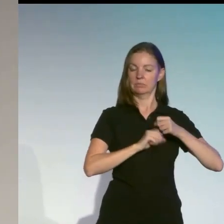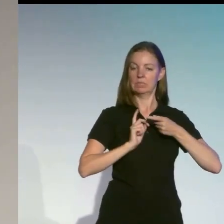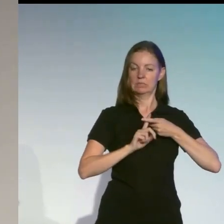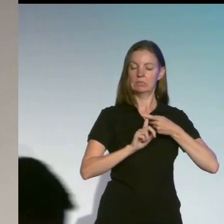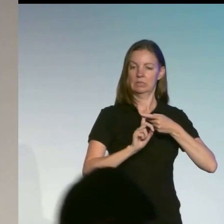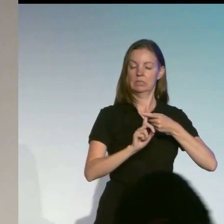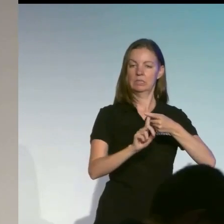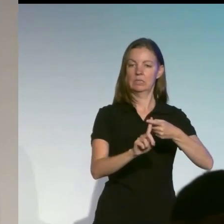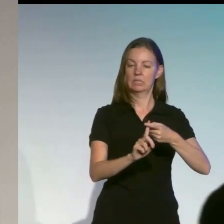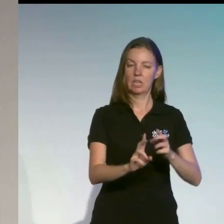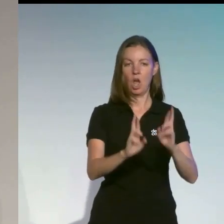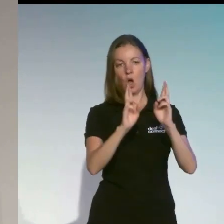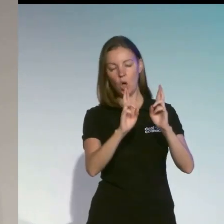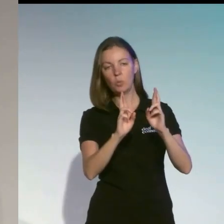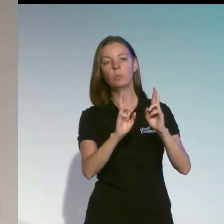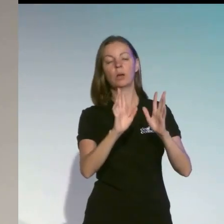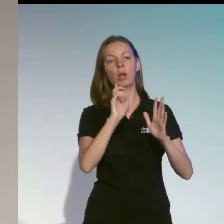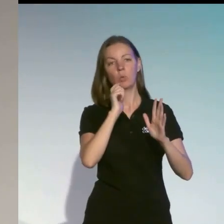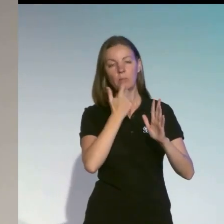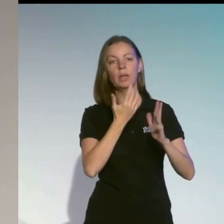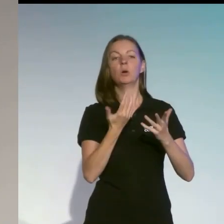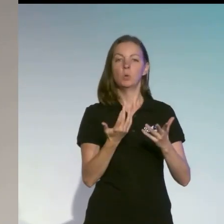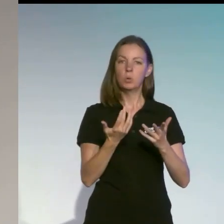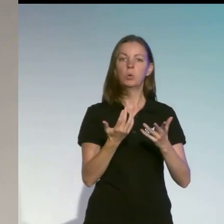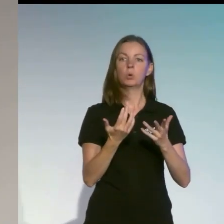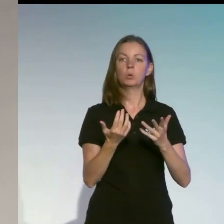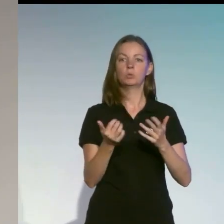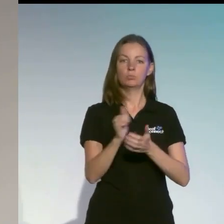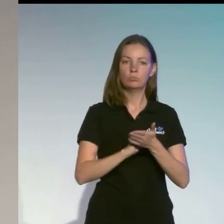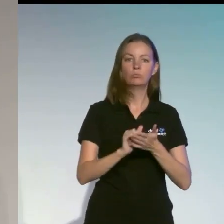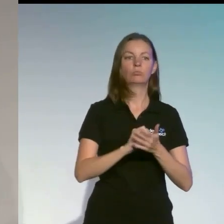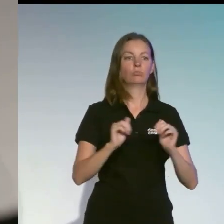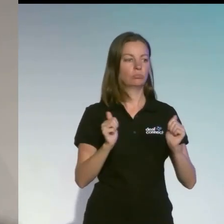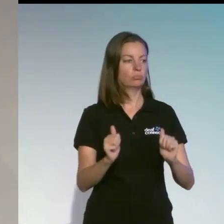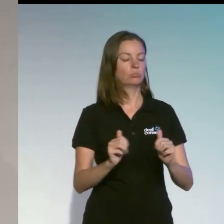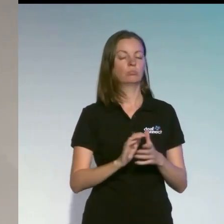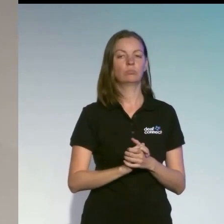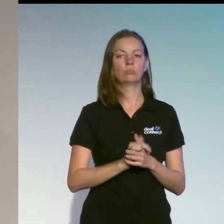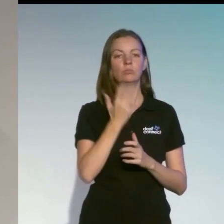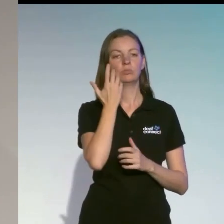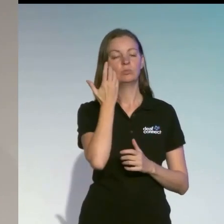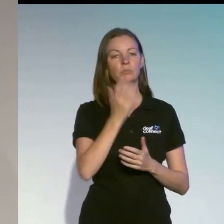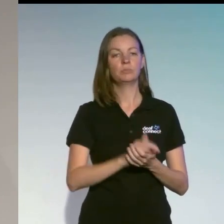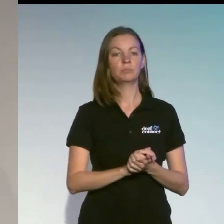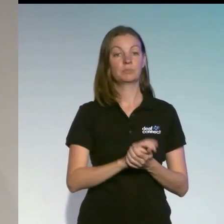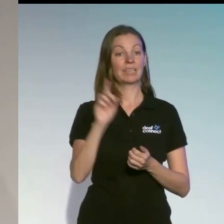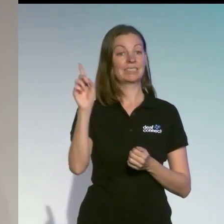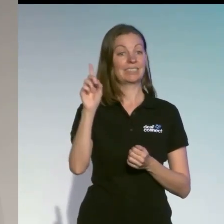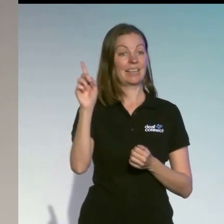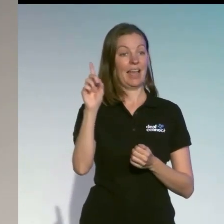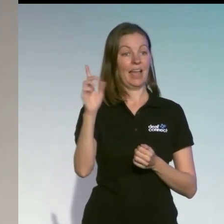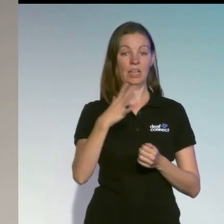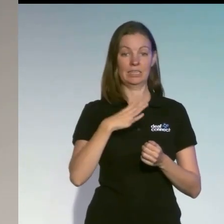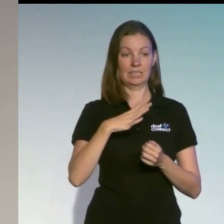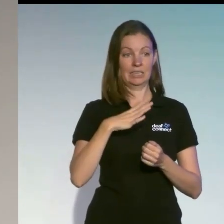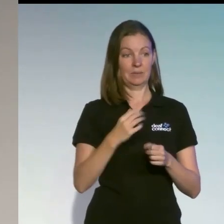there will be true reparations. In order to ensure all our voices are heard, the way to interact with today's session is through